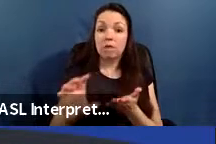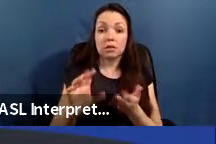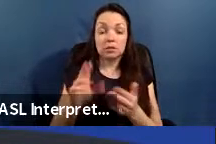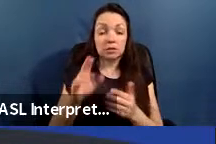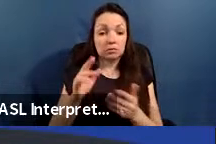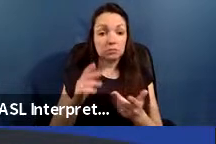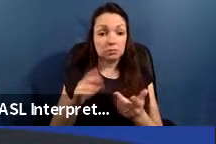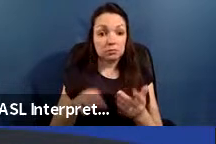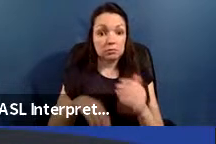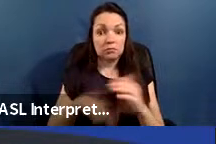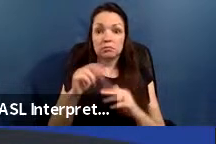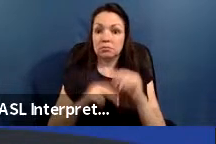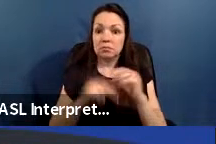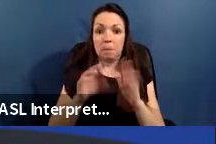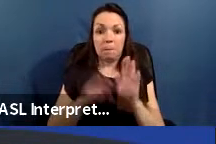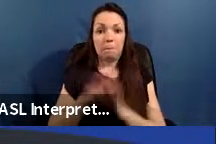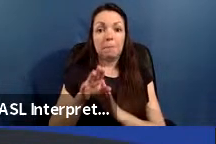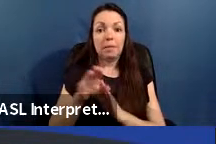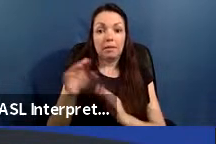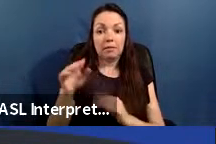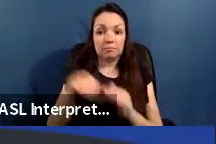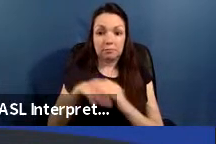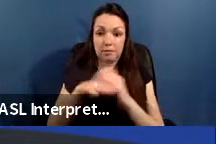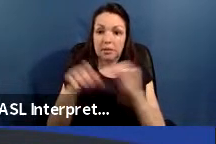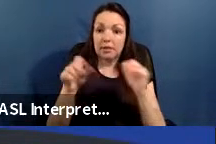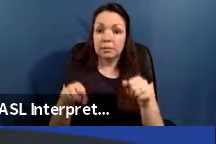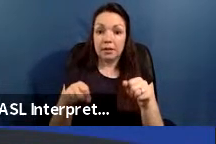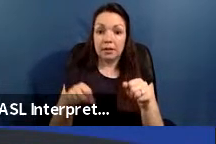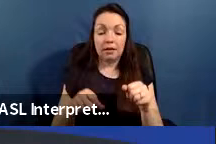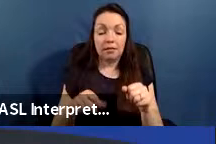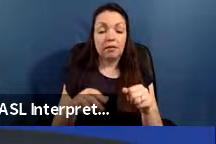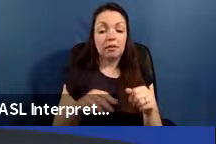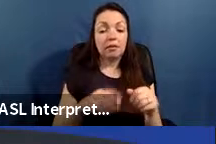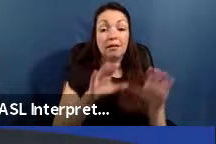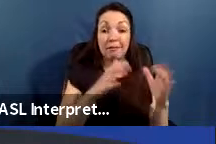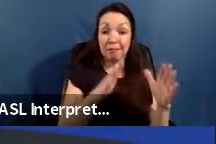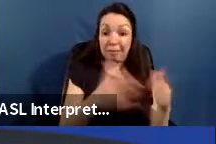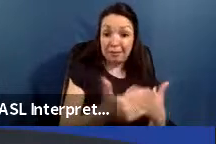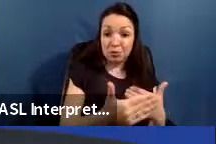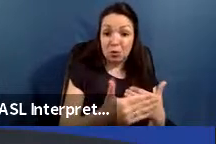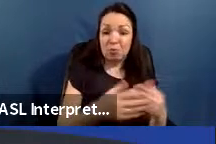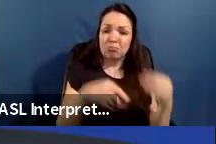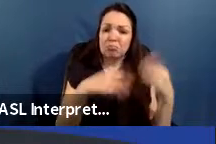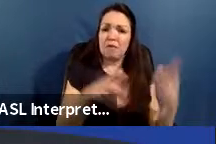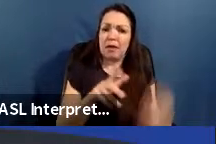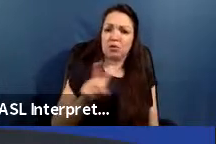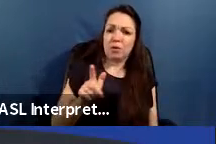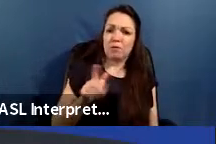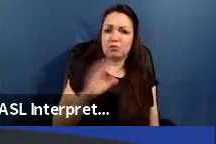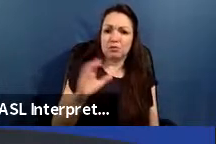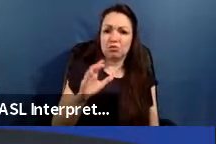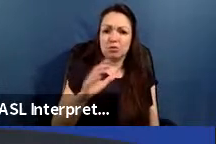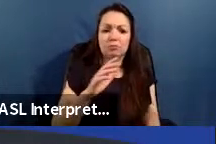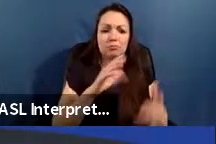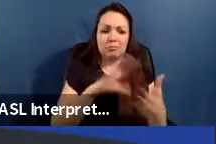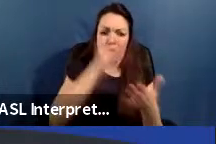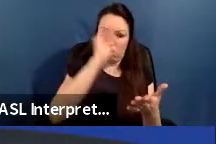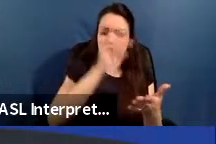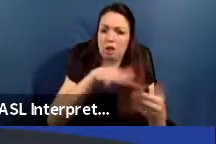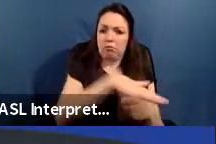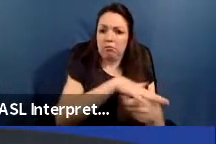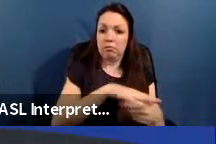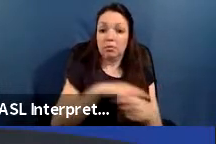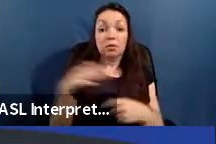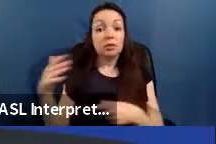program, programmatic upgrades, including modernization of classrooms to provide 21st century learning environments, site improvements, such as